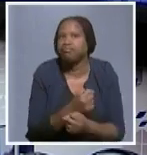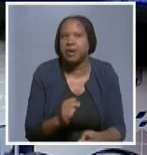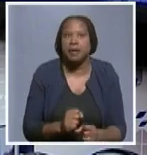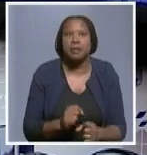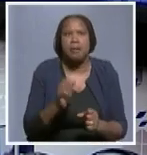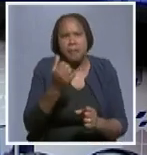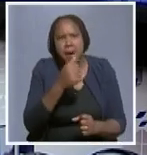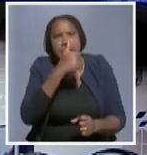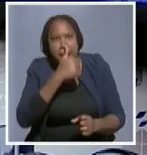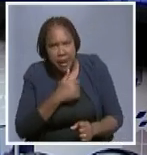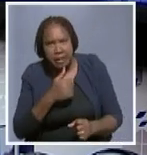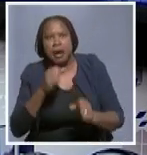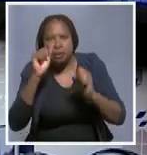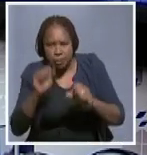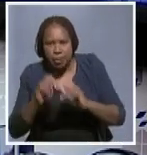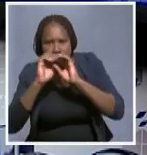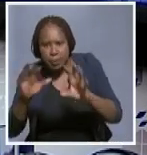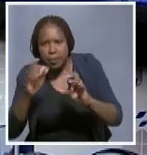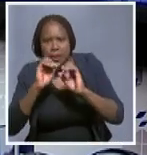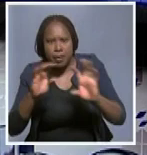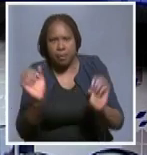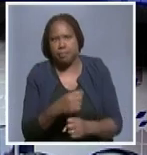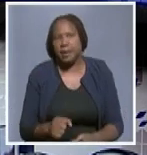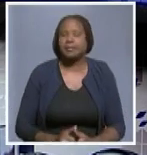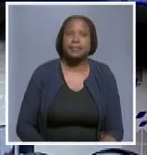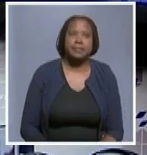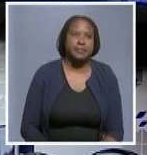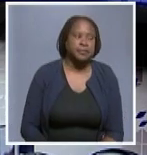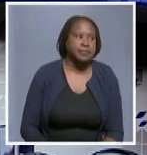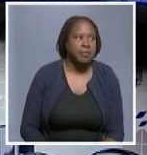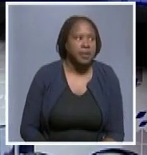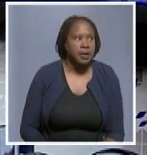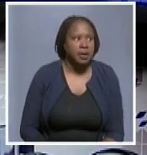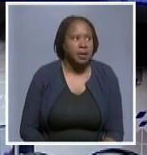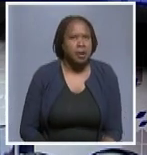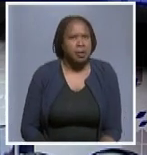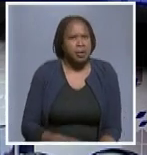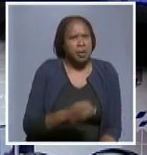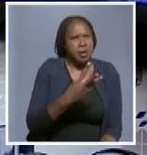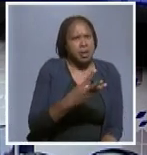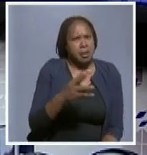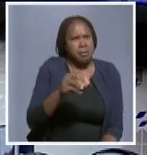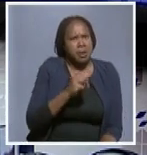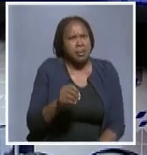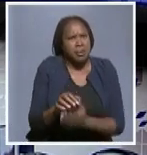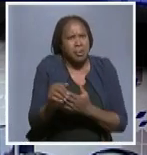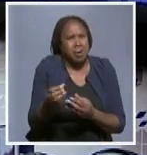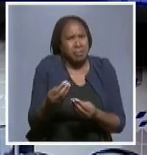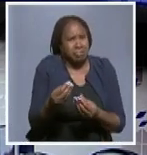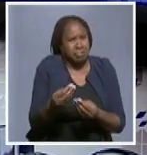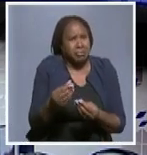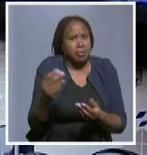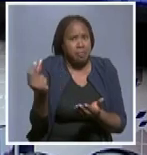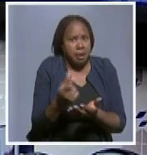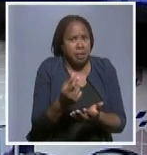Now, these high-resolution satellite images, Mr. Chimafeni, were acquired at a cost of $3 million. How sustainable is